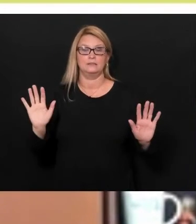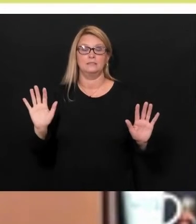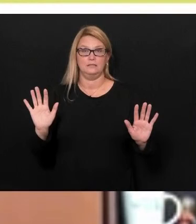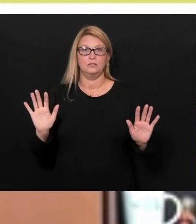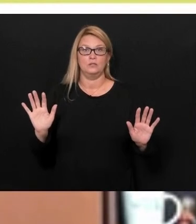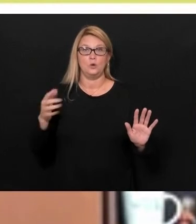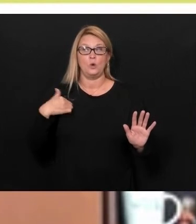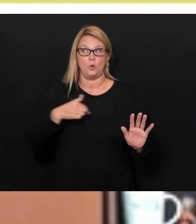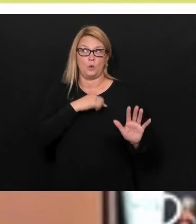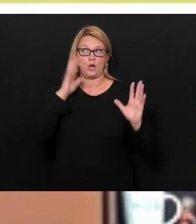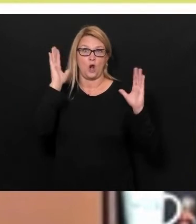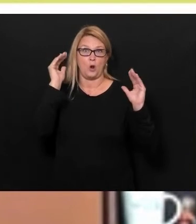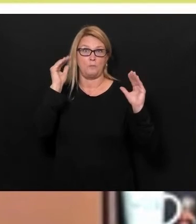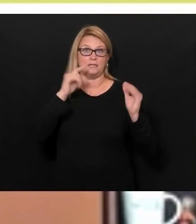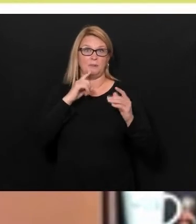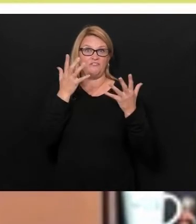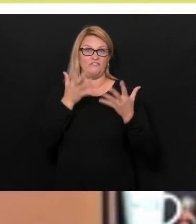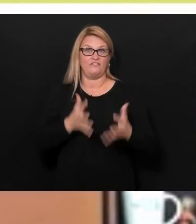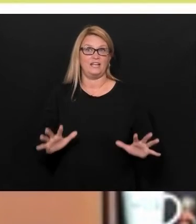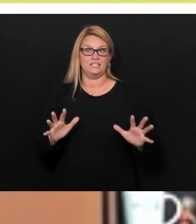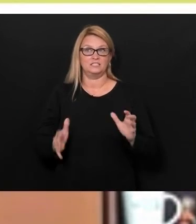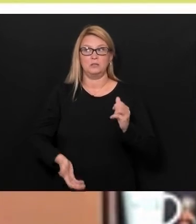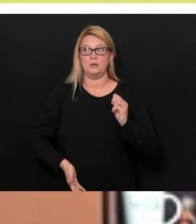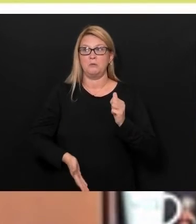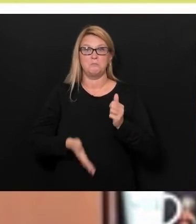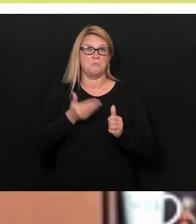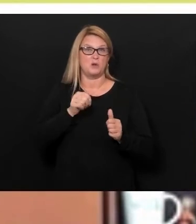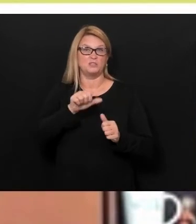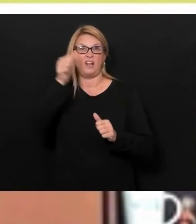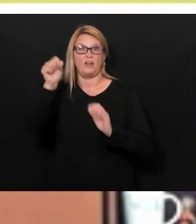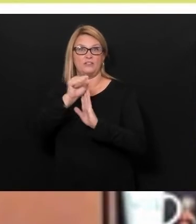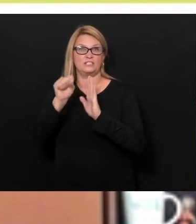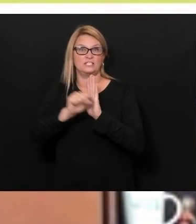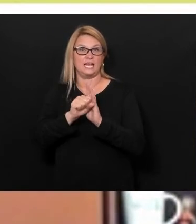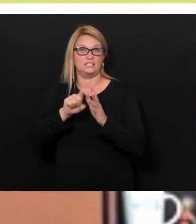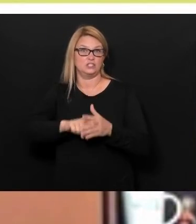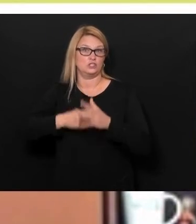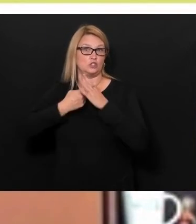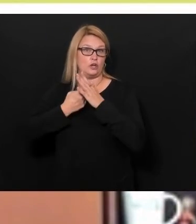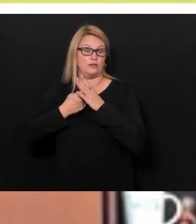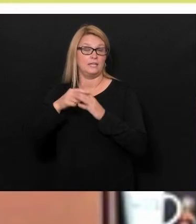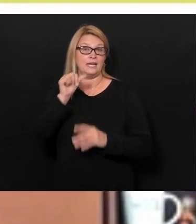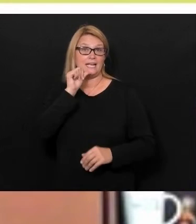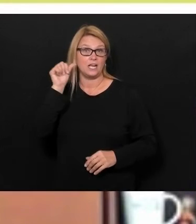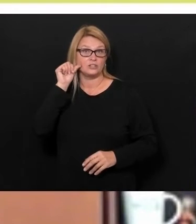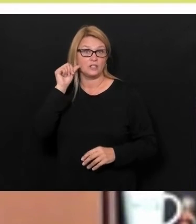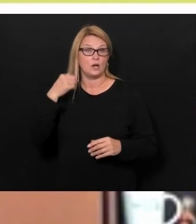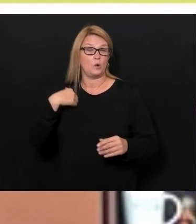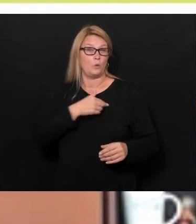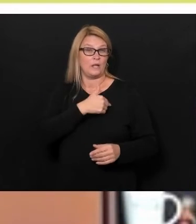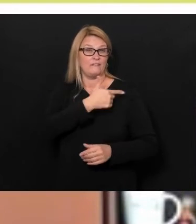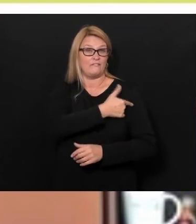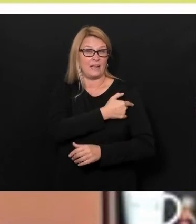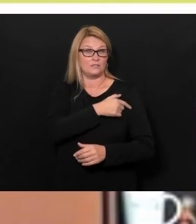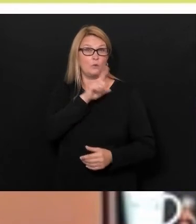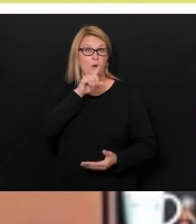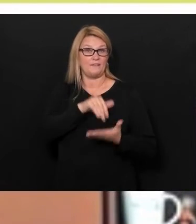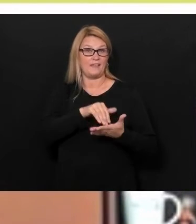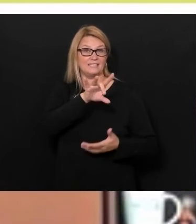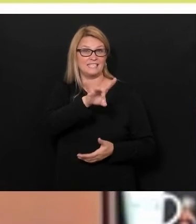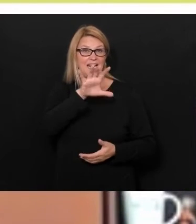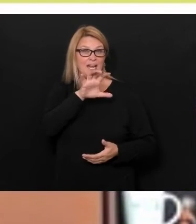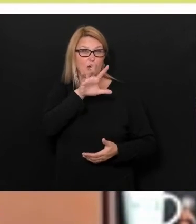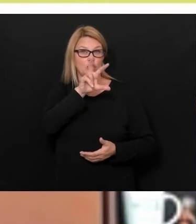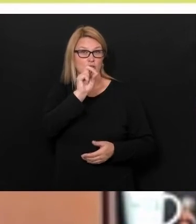We're hoping to be done before most other states even start. So, but yesterday we vaccinated